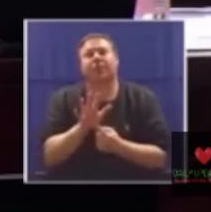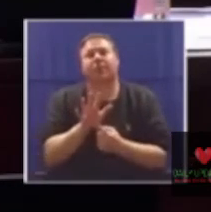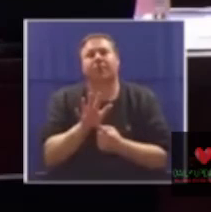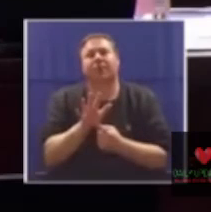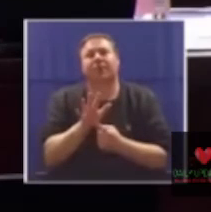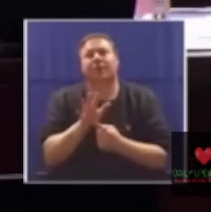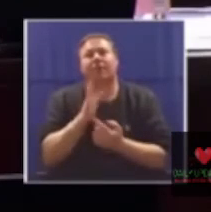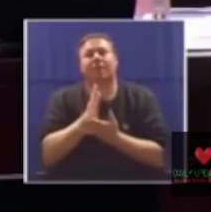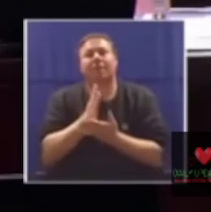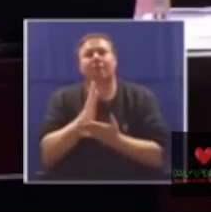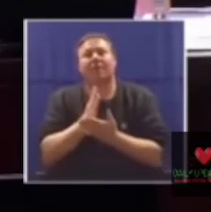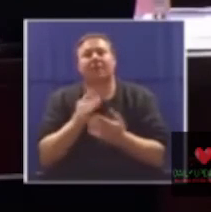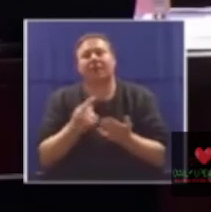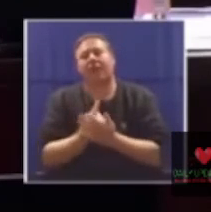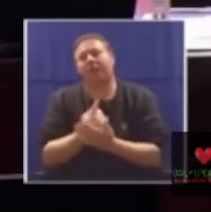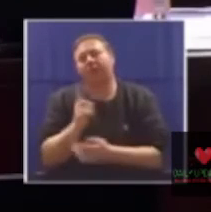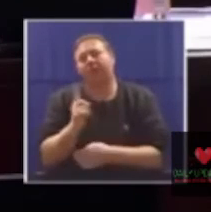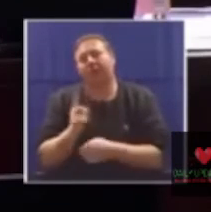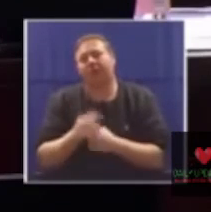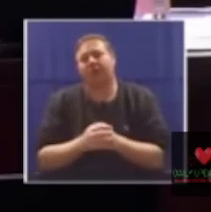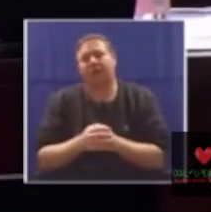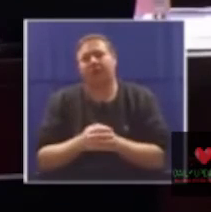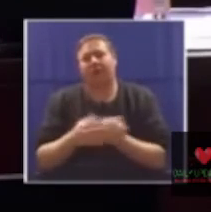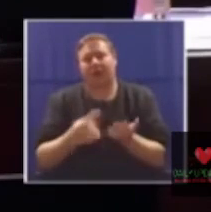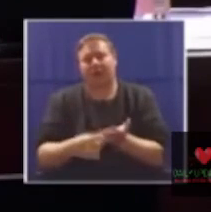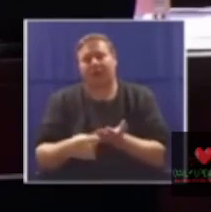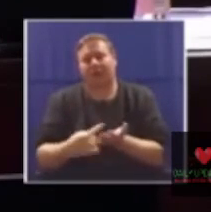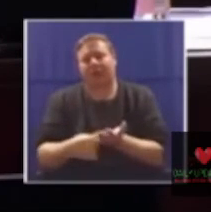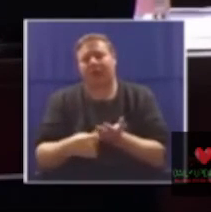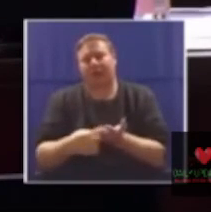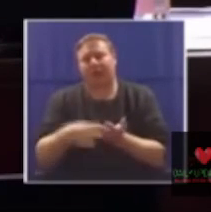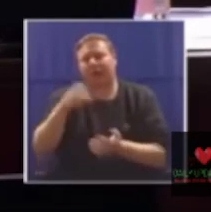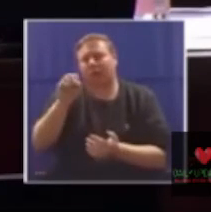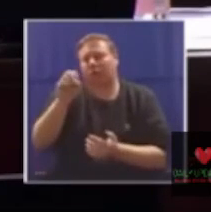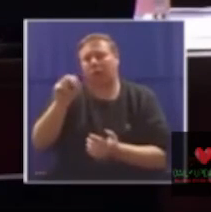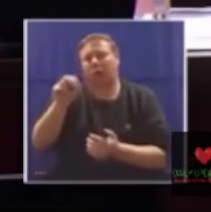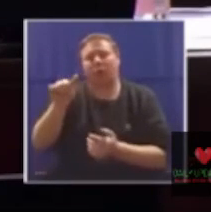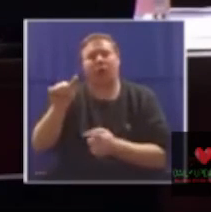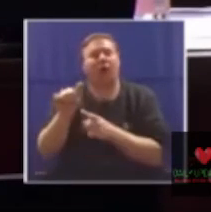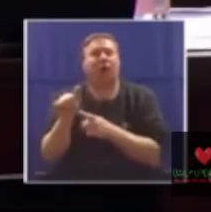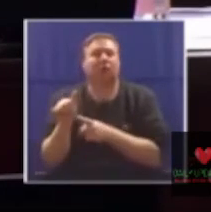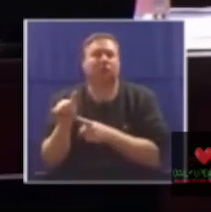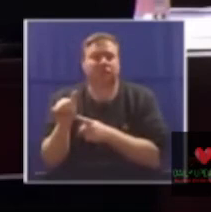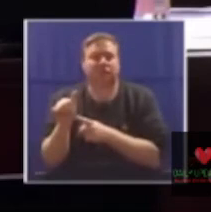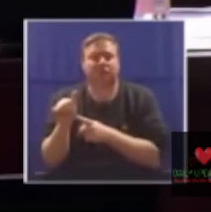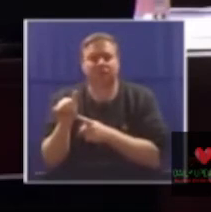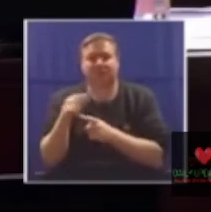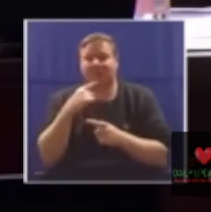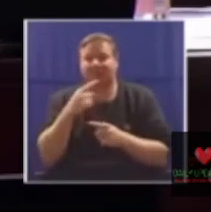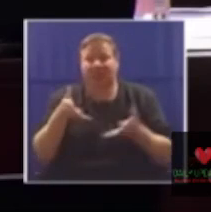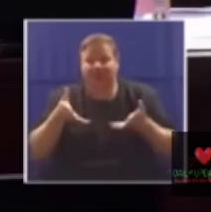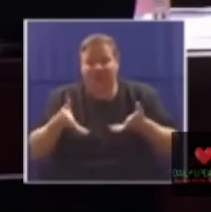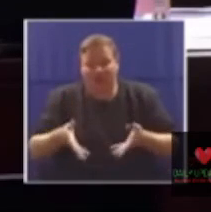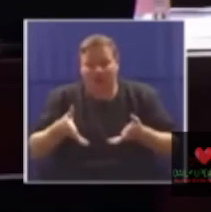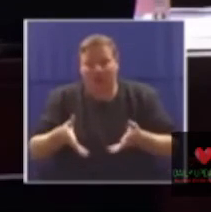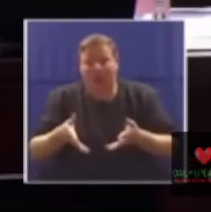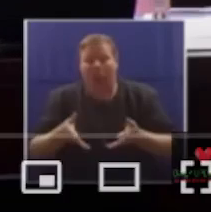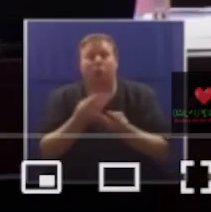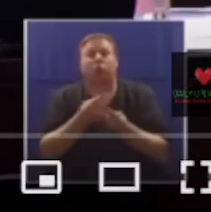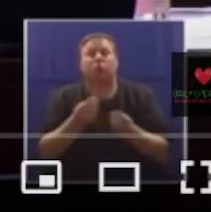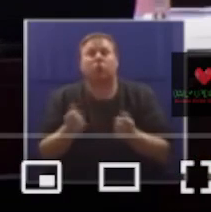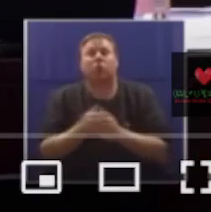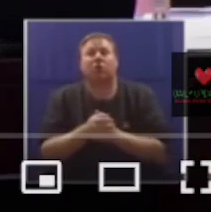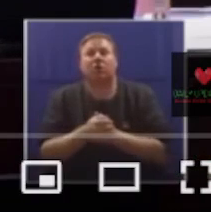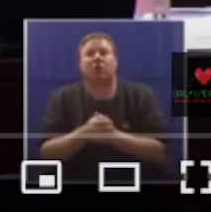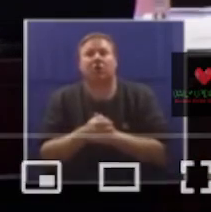what should happen. When we debated solar, we said that the immediate solution which you rejected then was